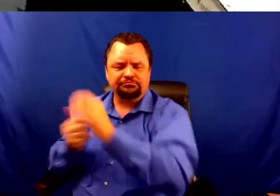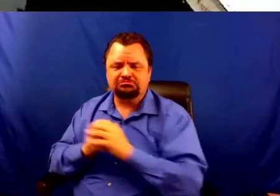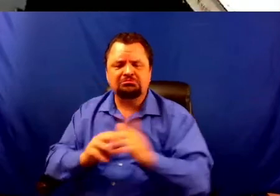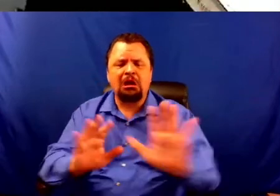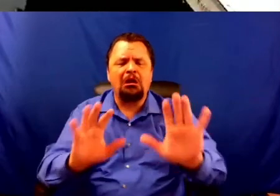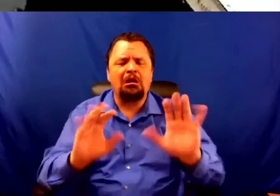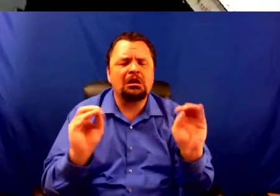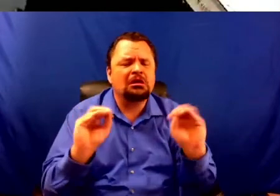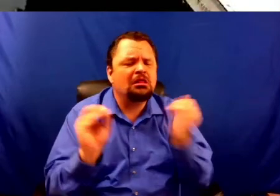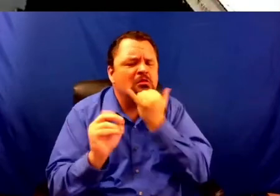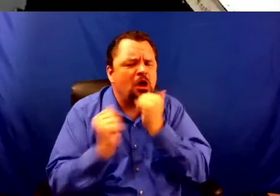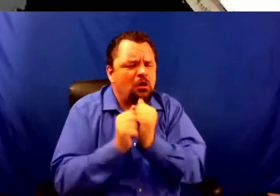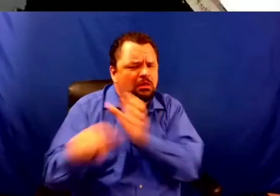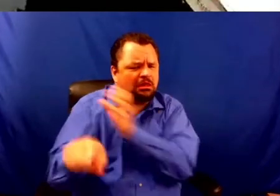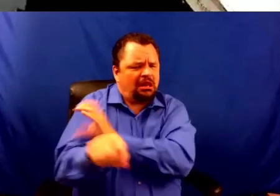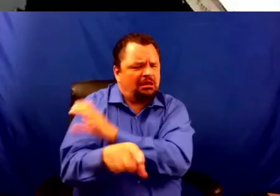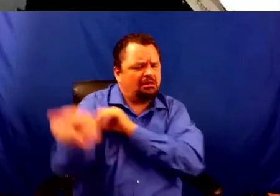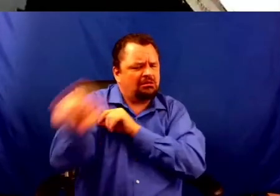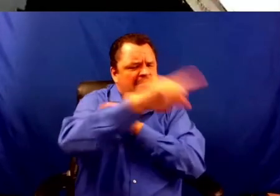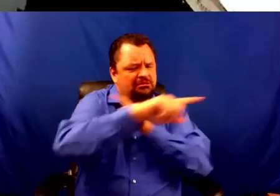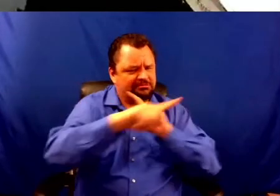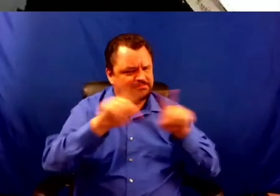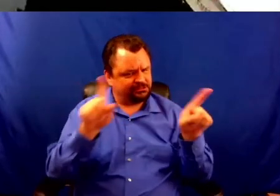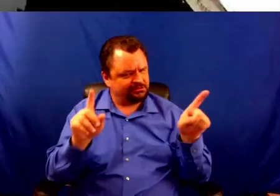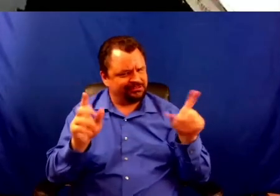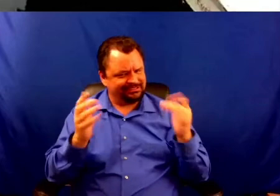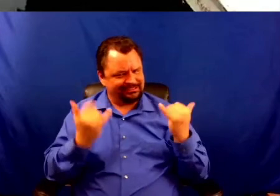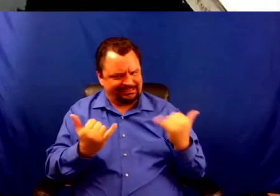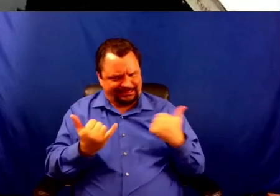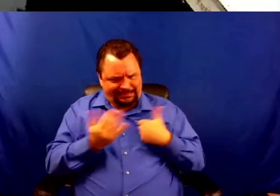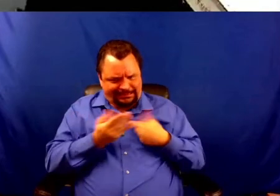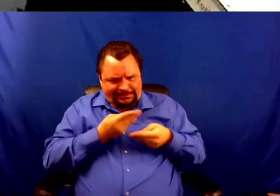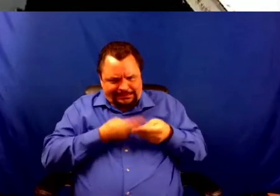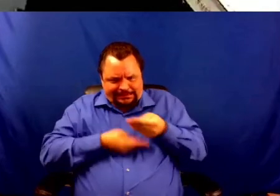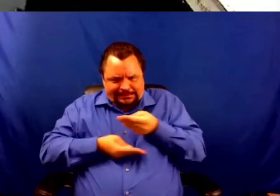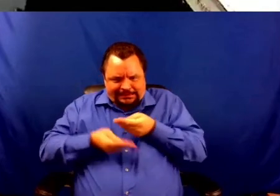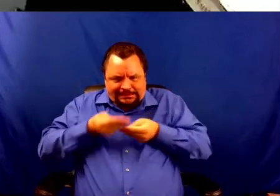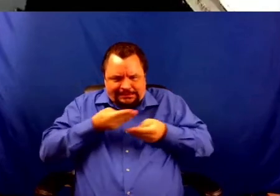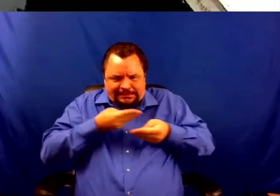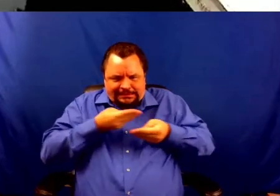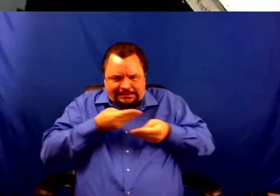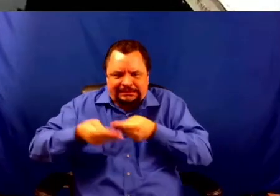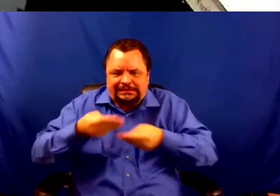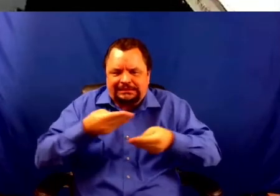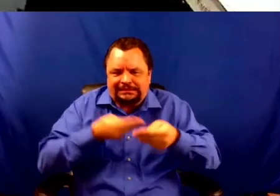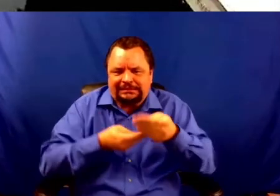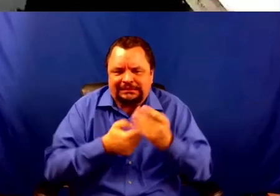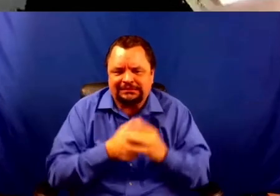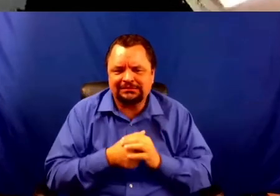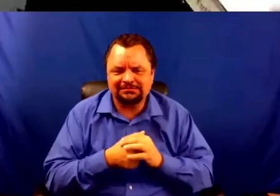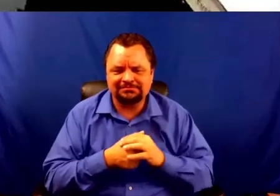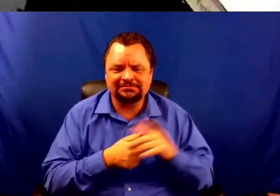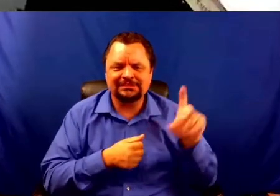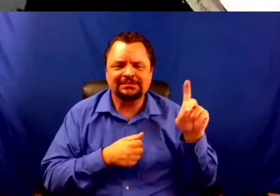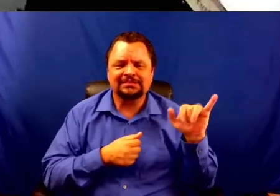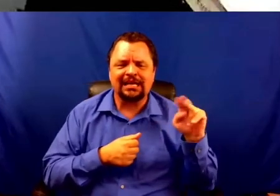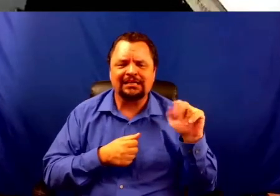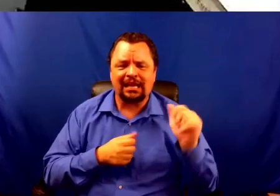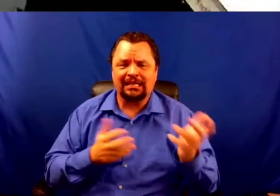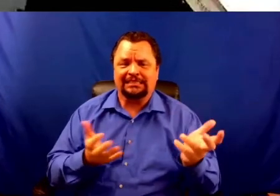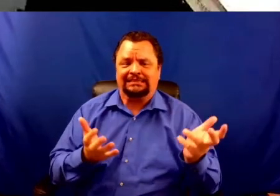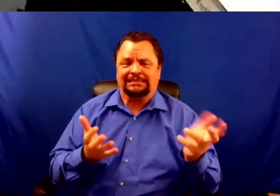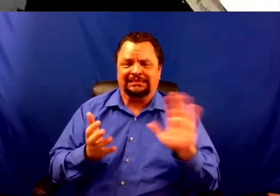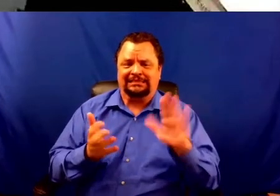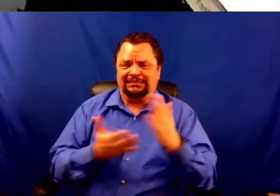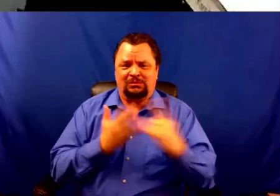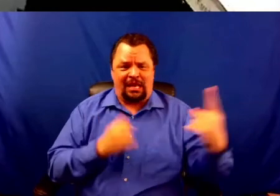clinical medicine, but you're right. We do a lot with what we have. I've been asked to try to talk again just to.